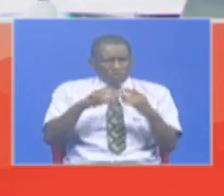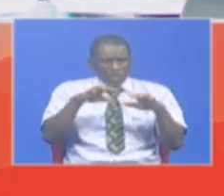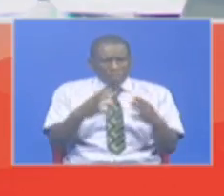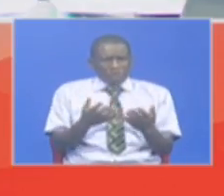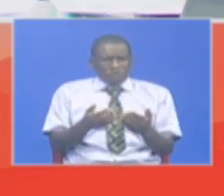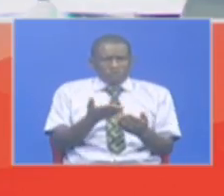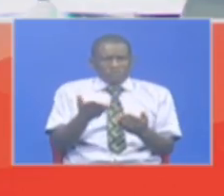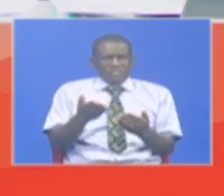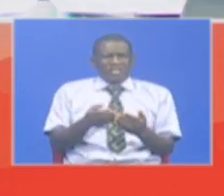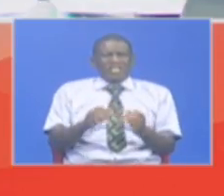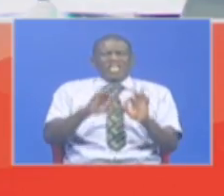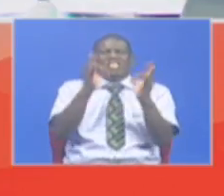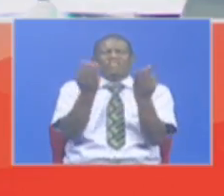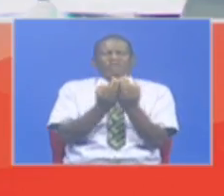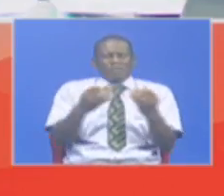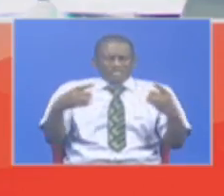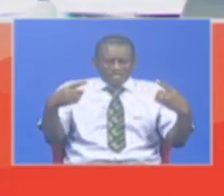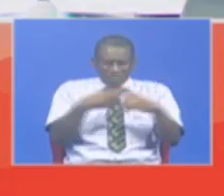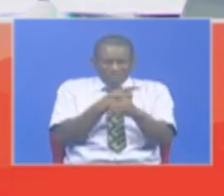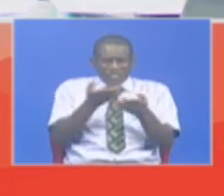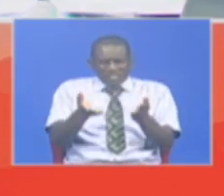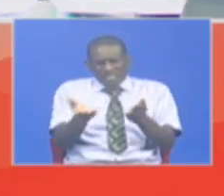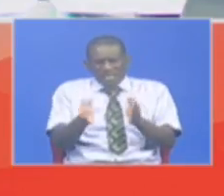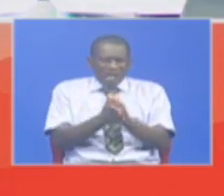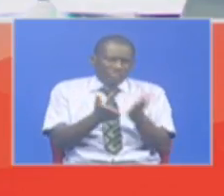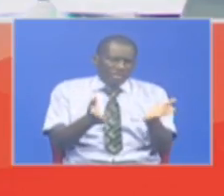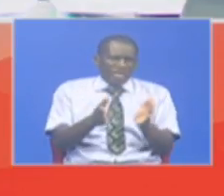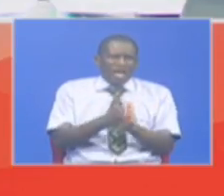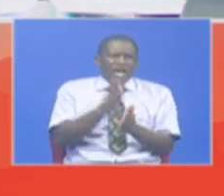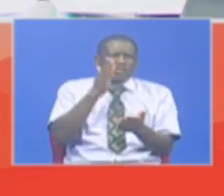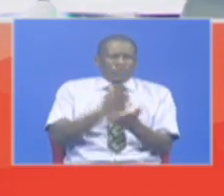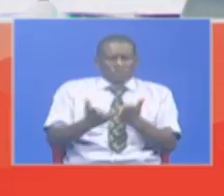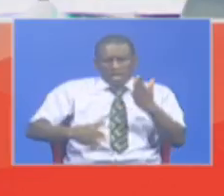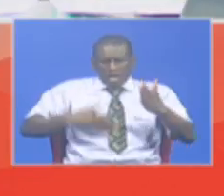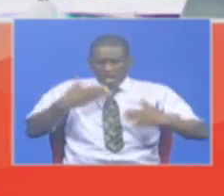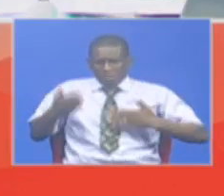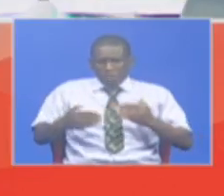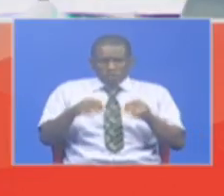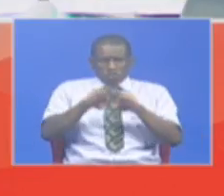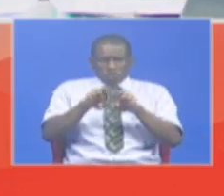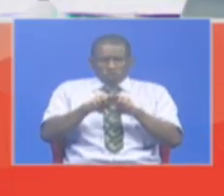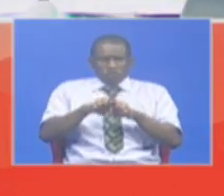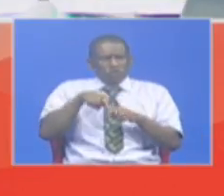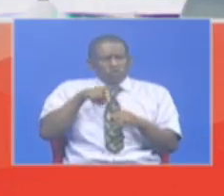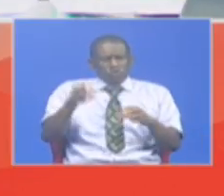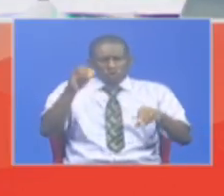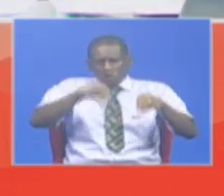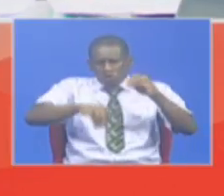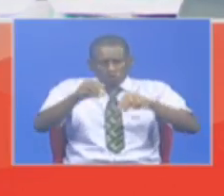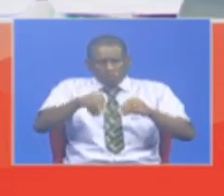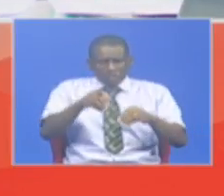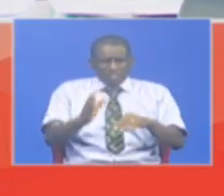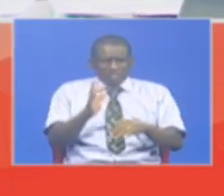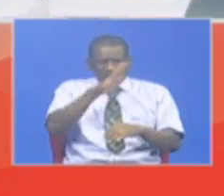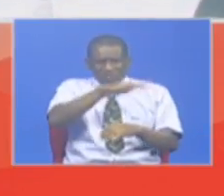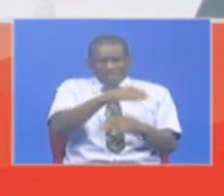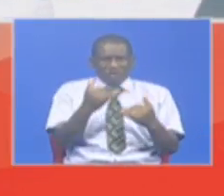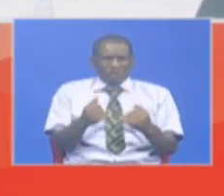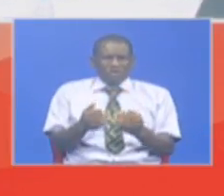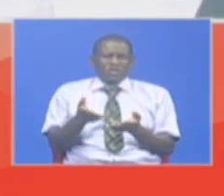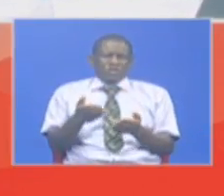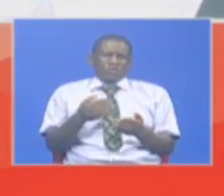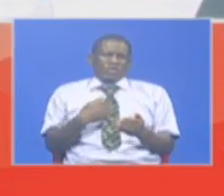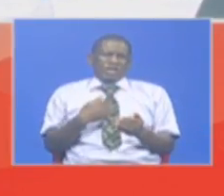the family dynamics as well here and there, and I really do appreciate also your contribution this evening. Unfortunately, we